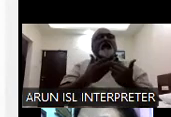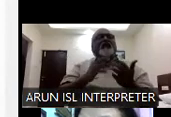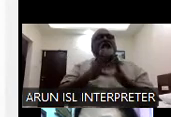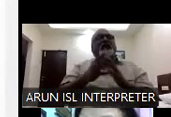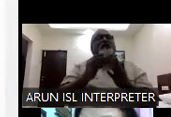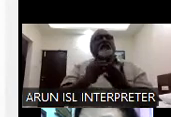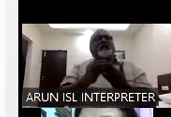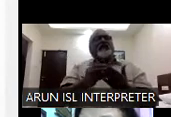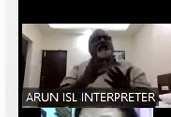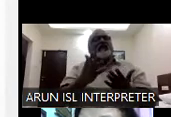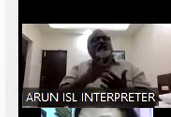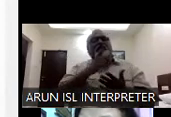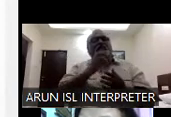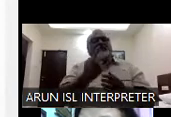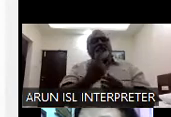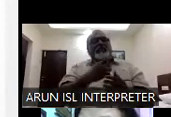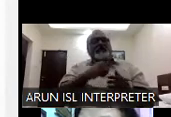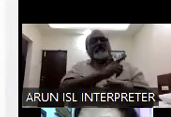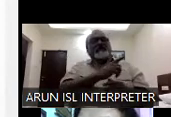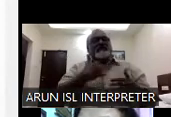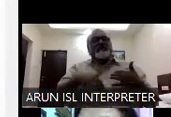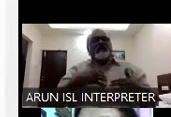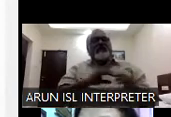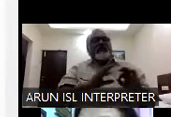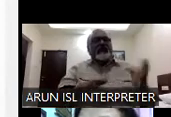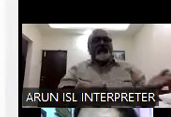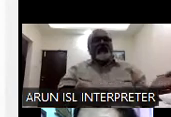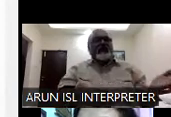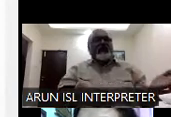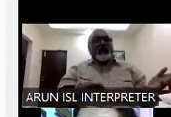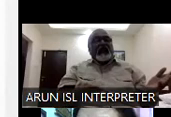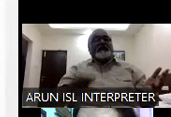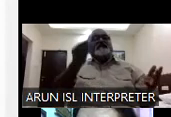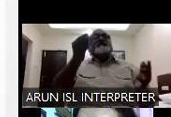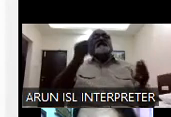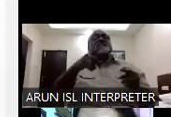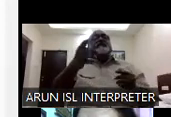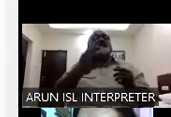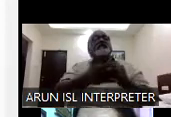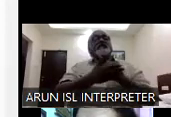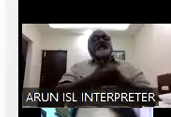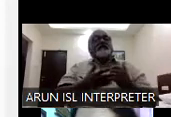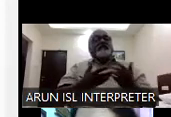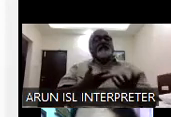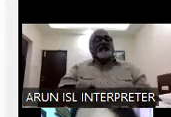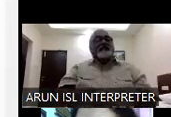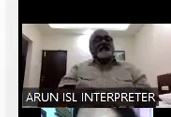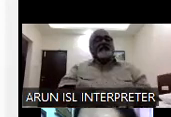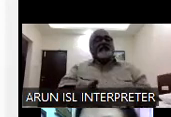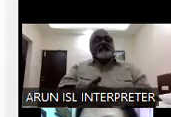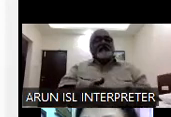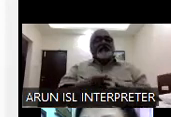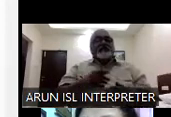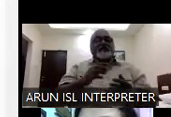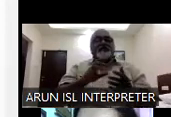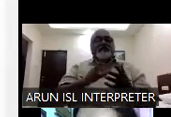at the cost of, meaning, is it a thing you have to practice and earn money, or